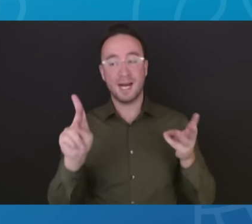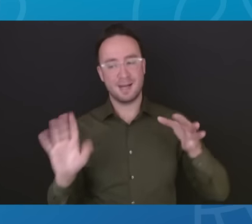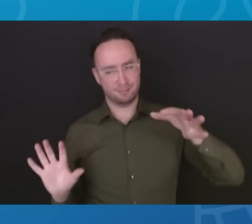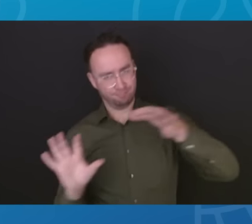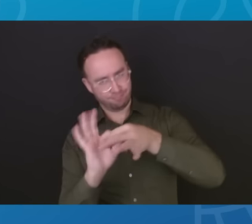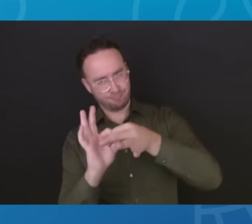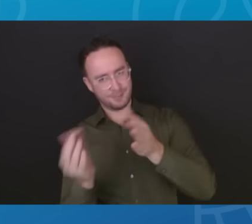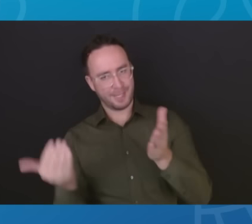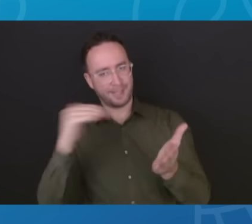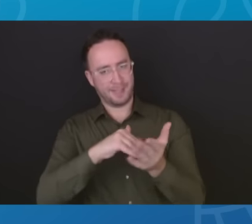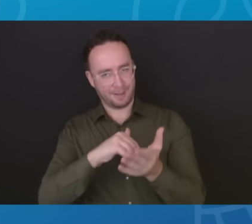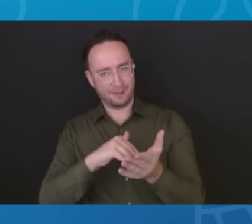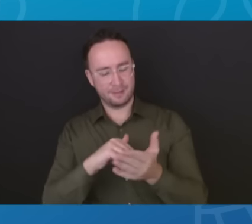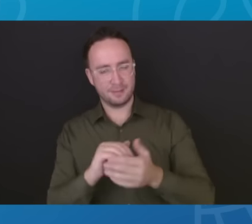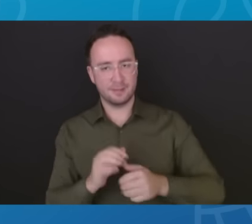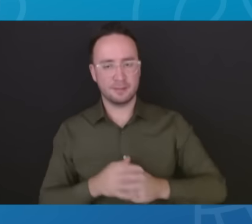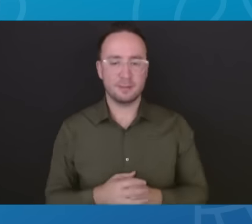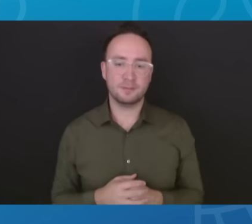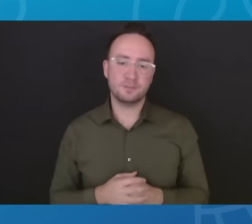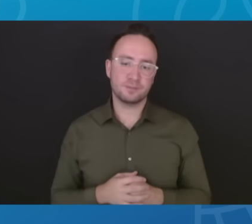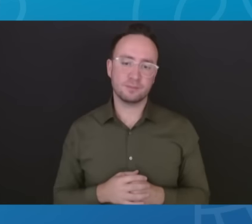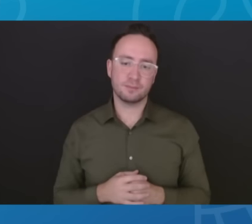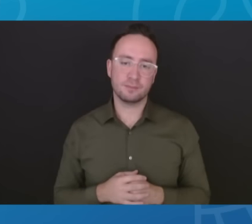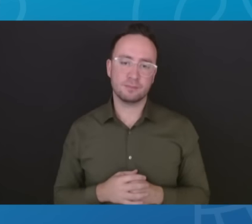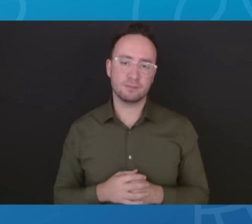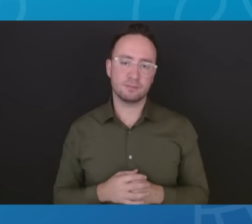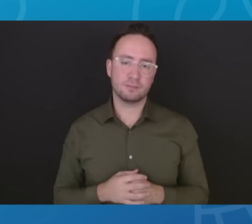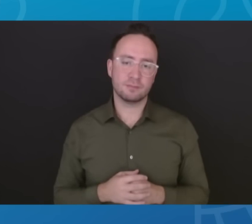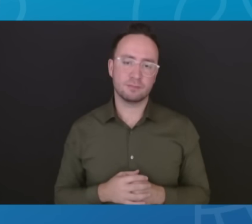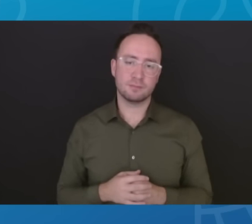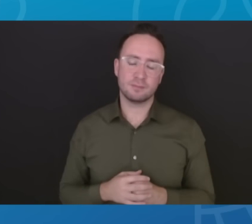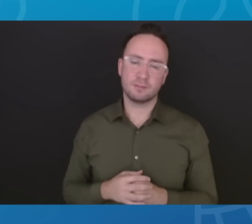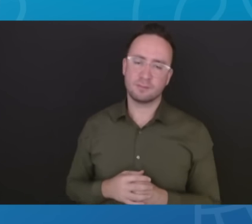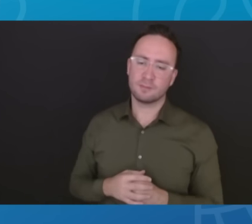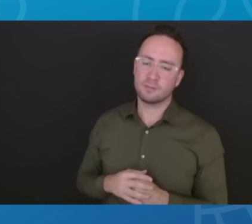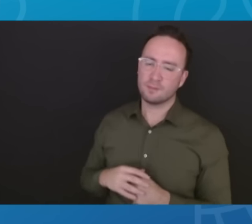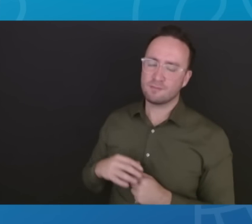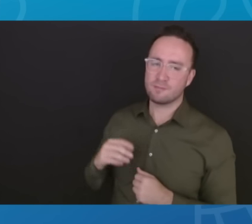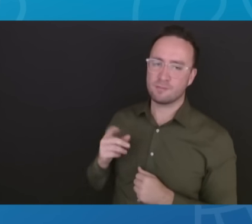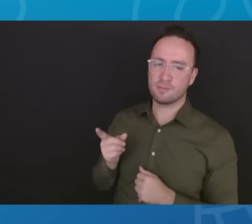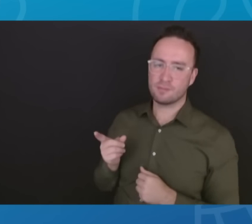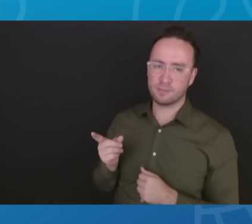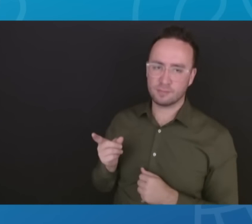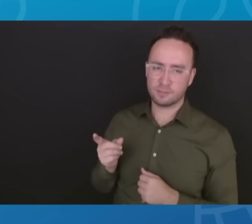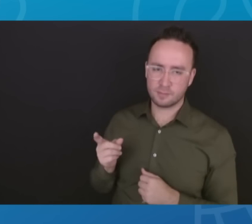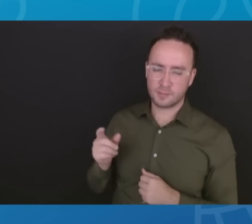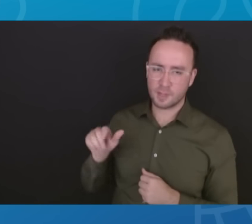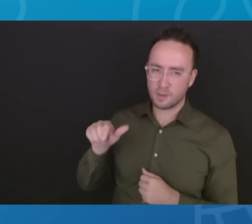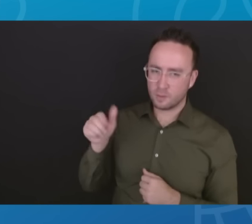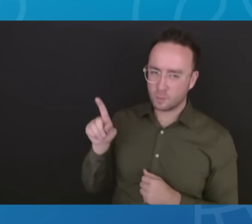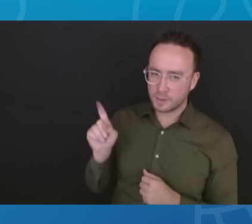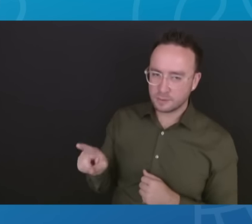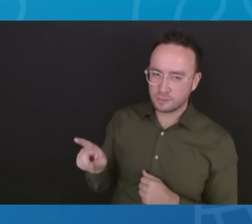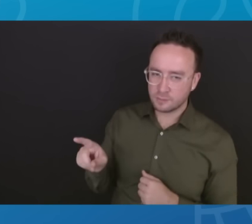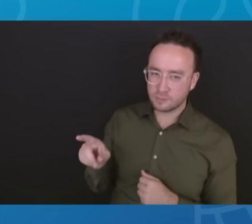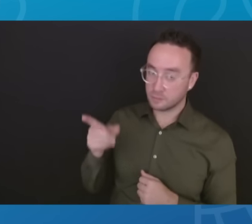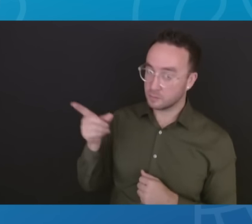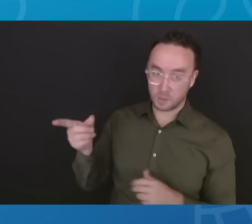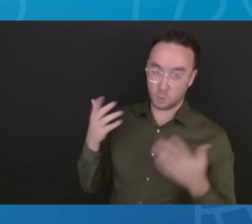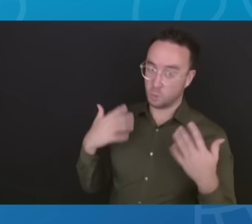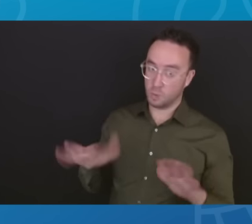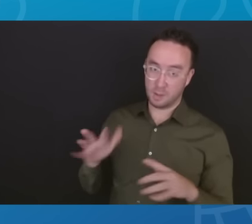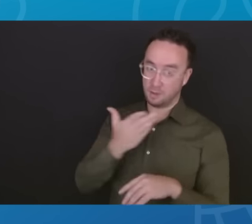see Gaza reoccupied by Israel, you also don't want the West Bank occupied by Israel, right? We want to see